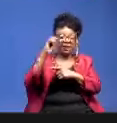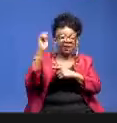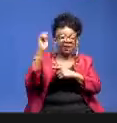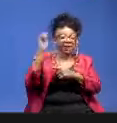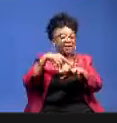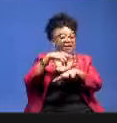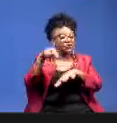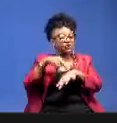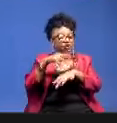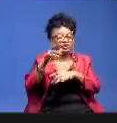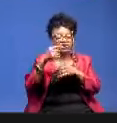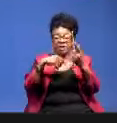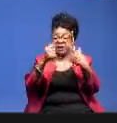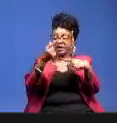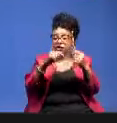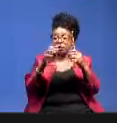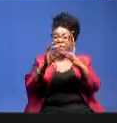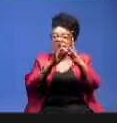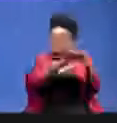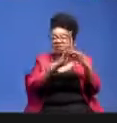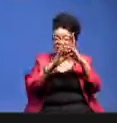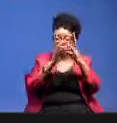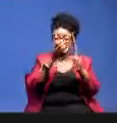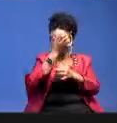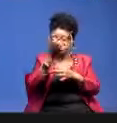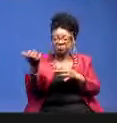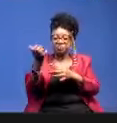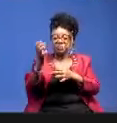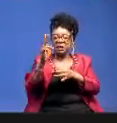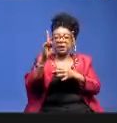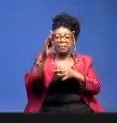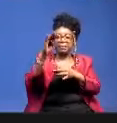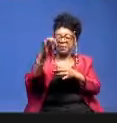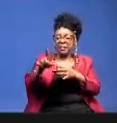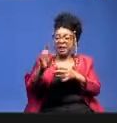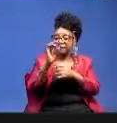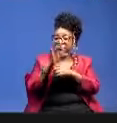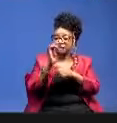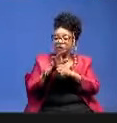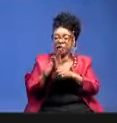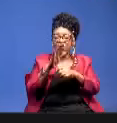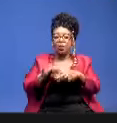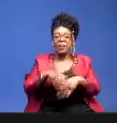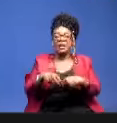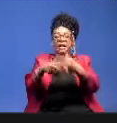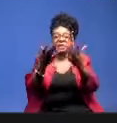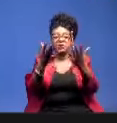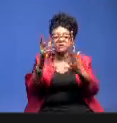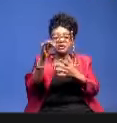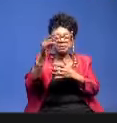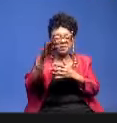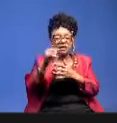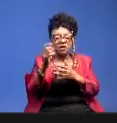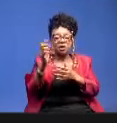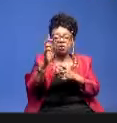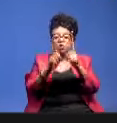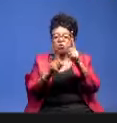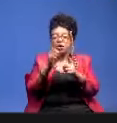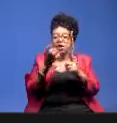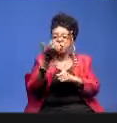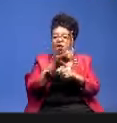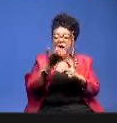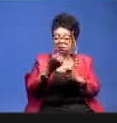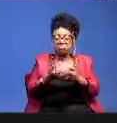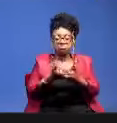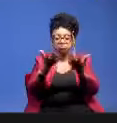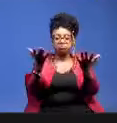Trading Corporation is on the spot for ignoring Kenya Bureau of Standards advisory on the release of substandard cooking oil into the market.